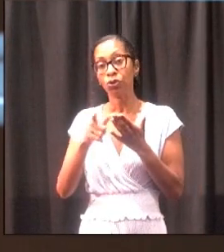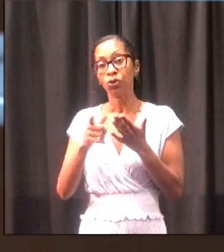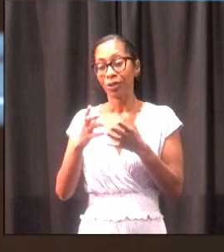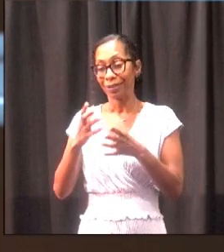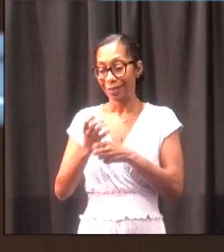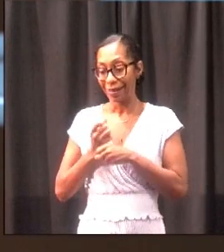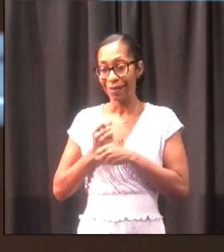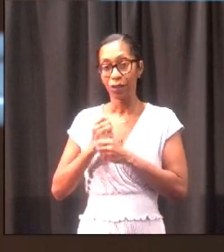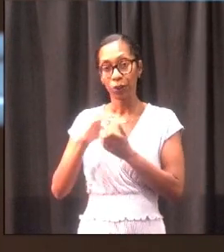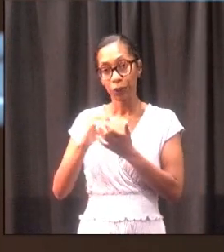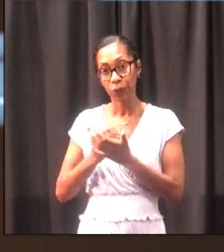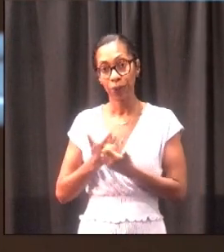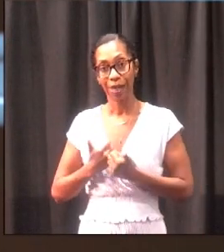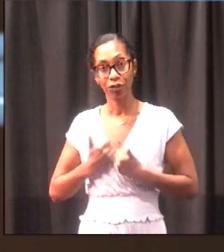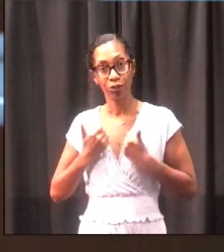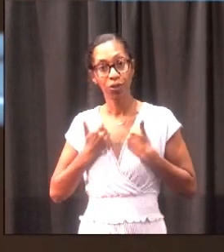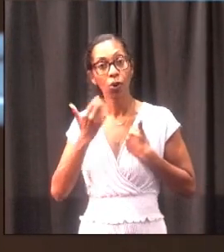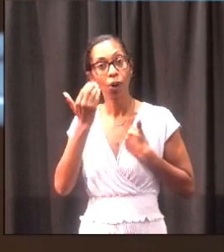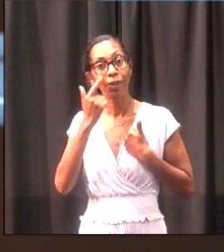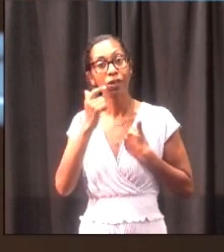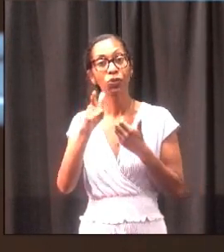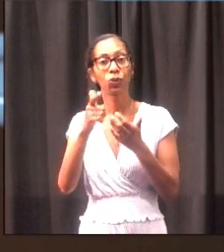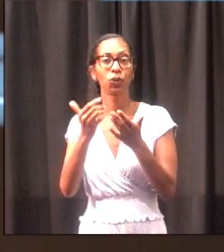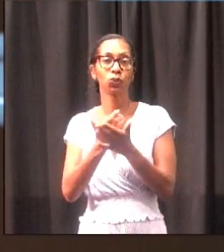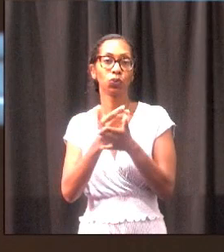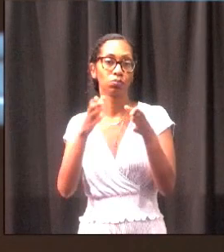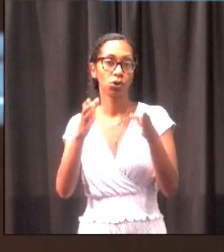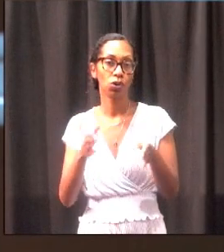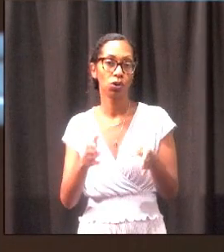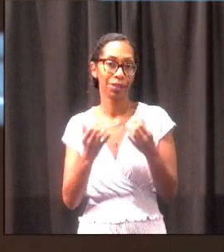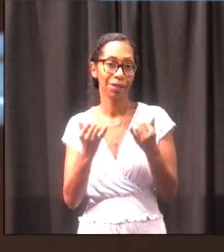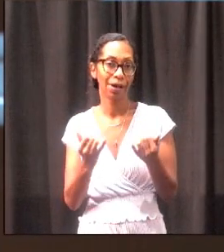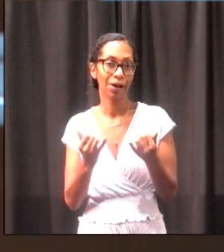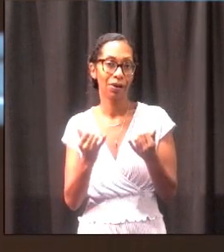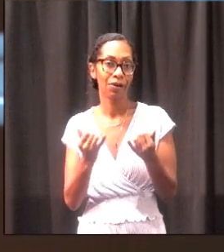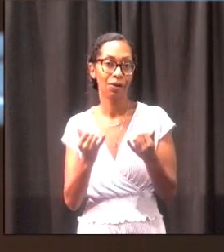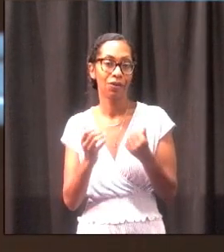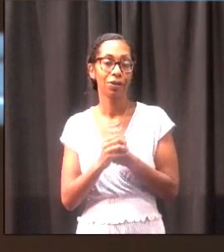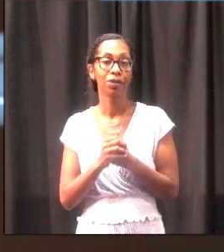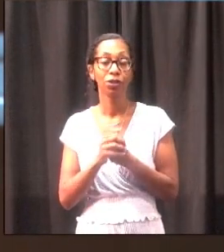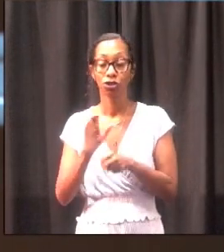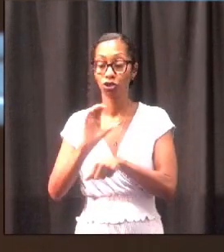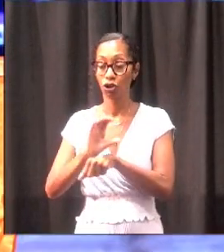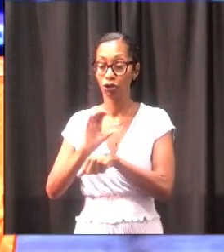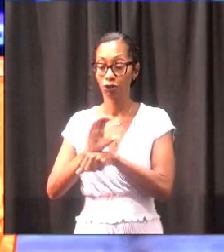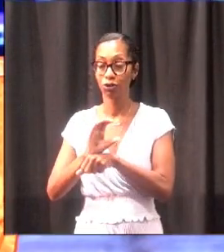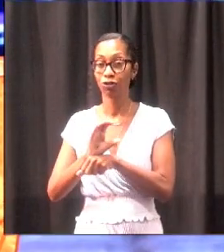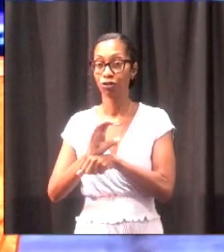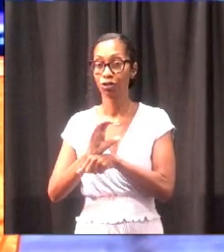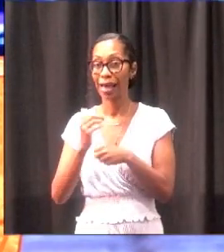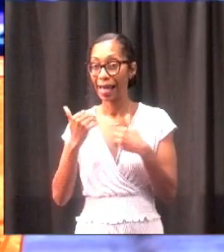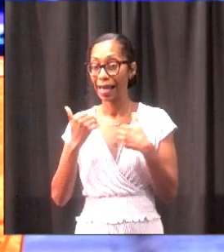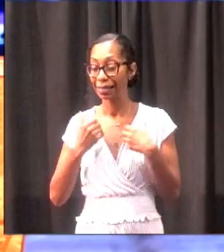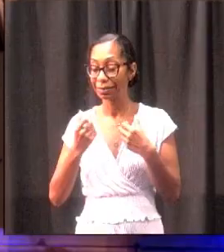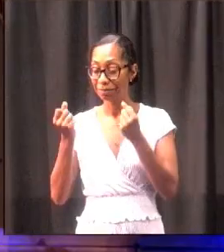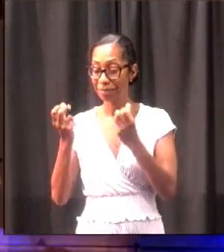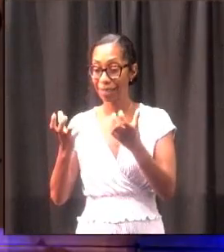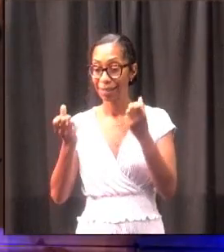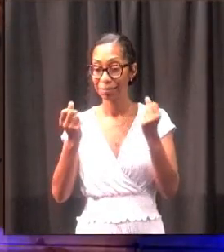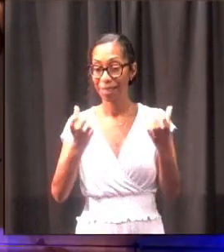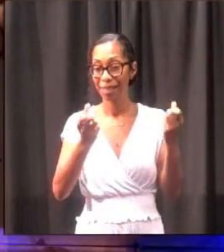new address because you are a new person in Jesus Christ. The church is made up, here's the challenge,